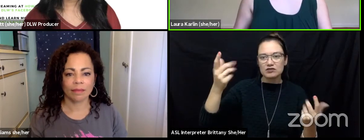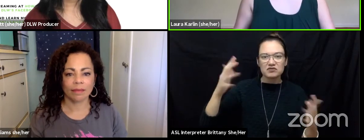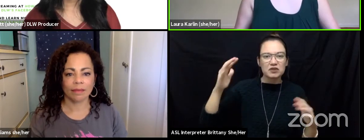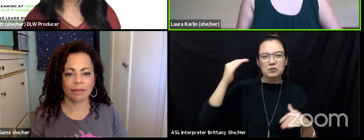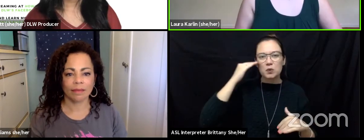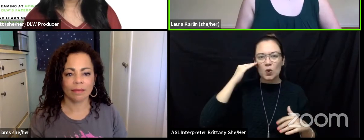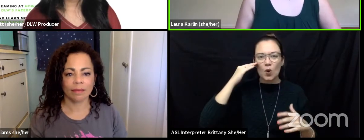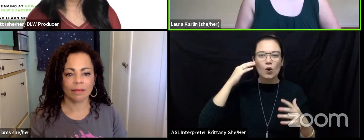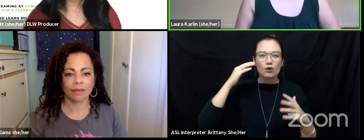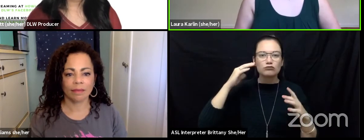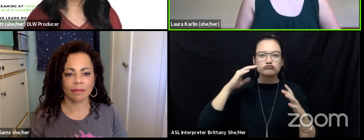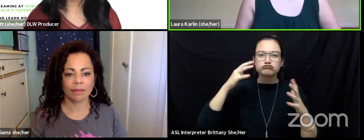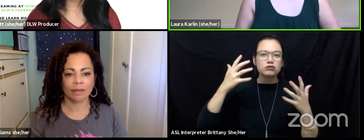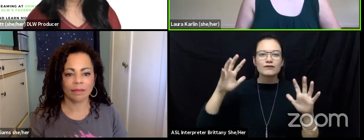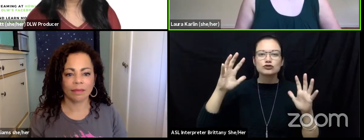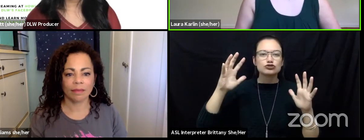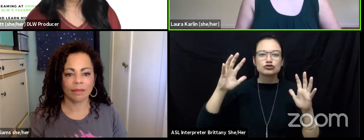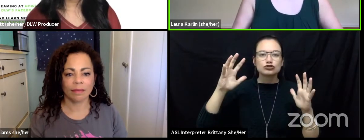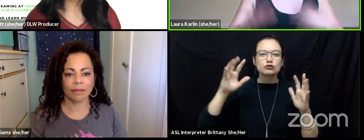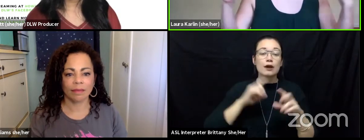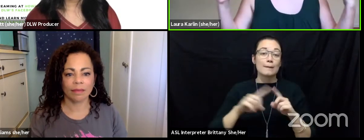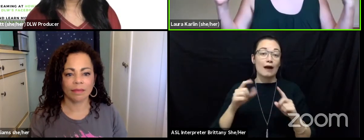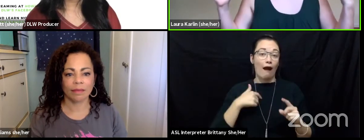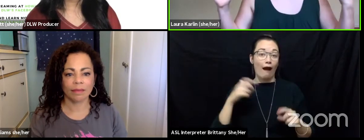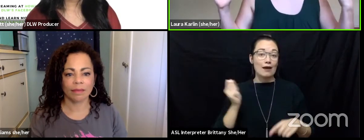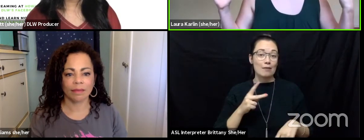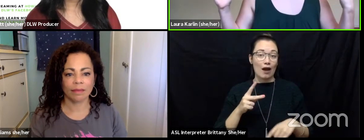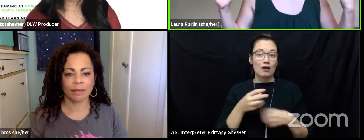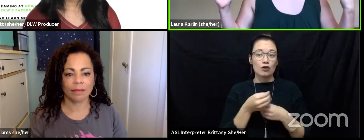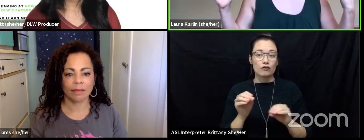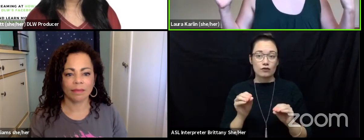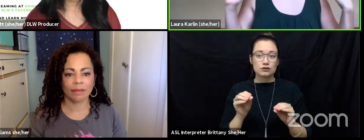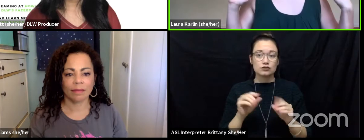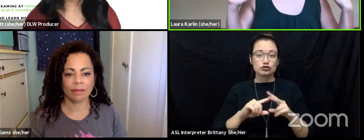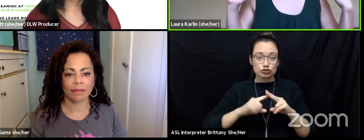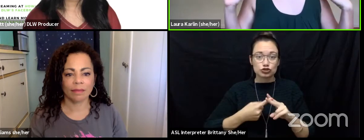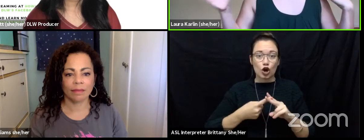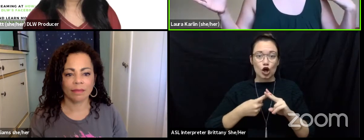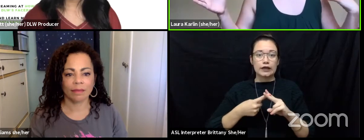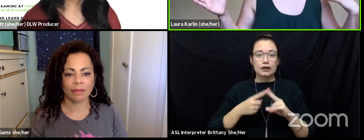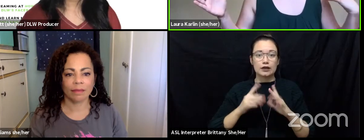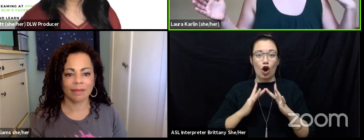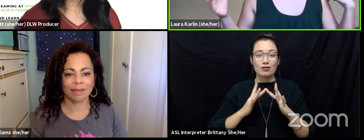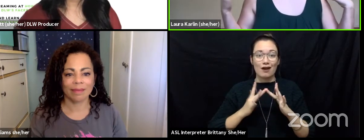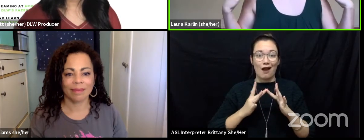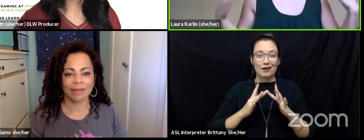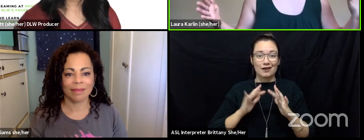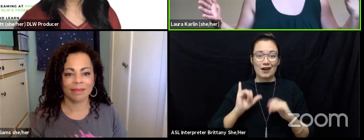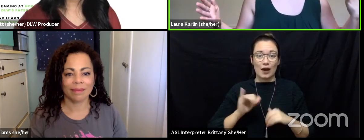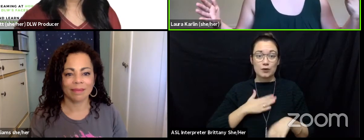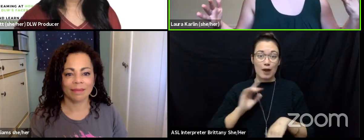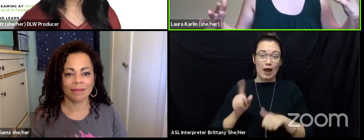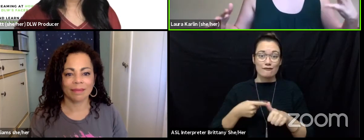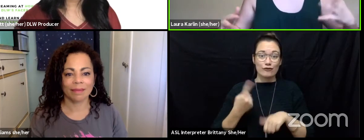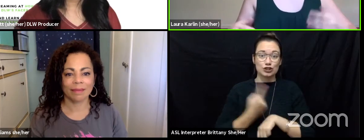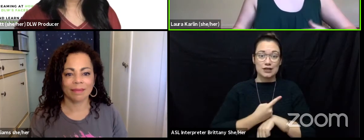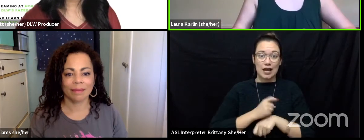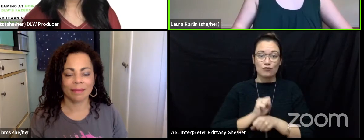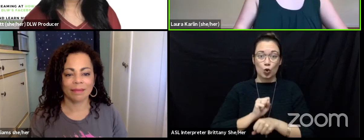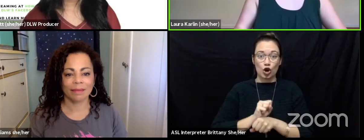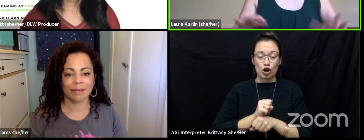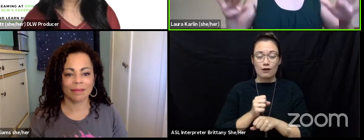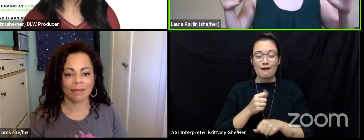it had been a more known entity for a while, but I came back on the day that our office went remote. That was my first day back at work. And I sat down at the computer